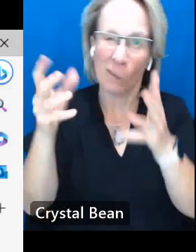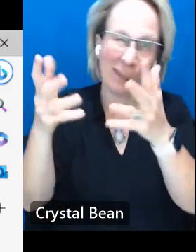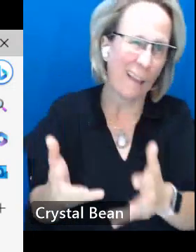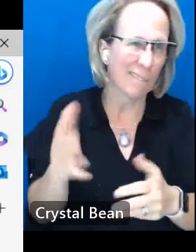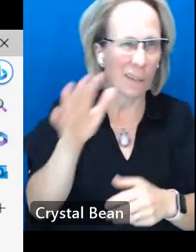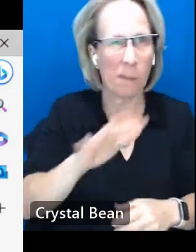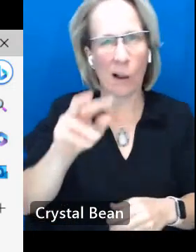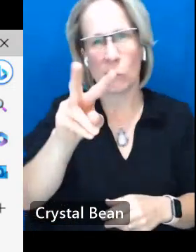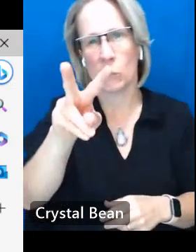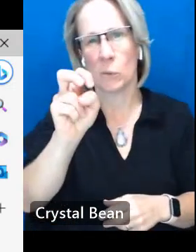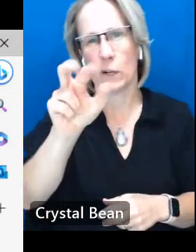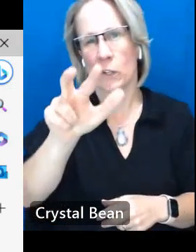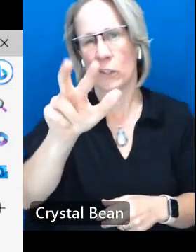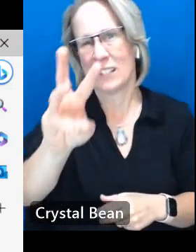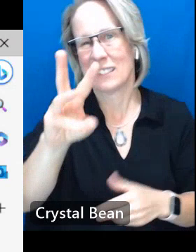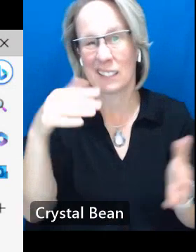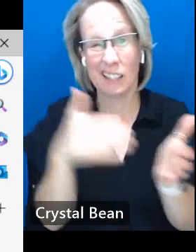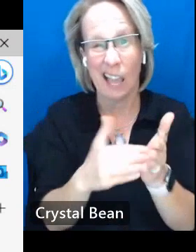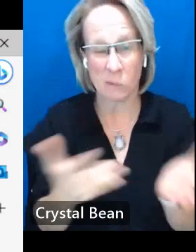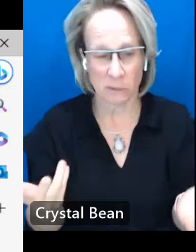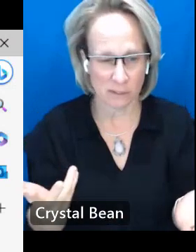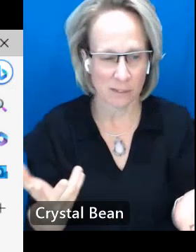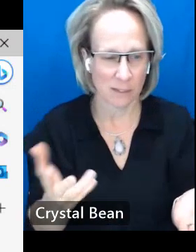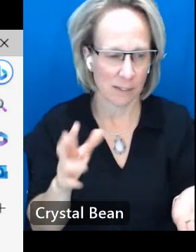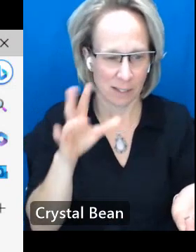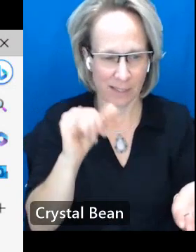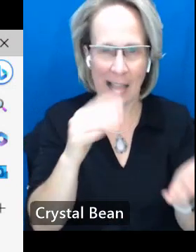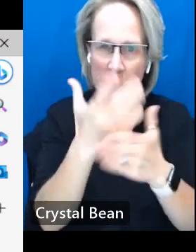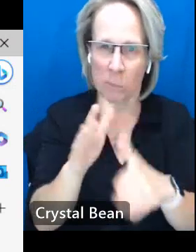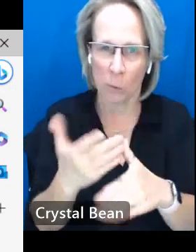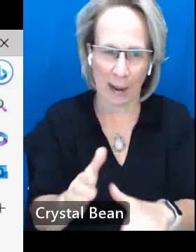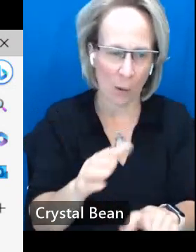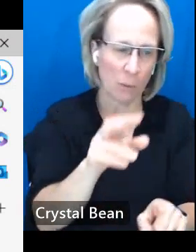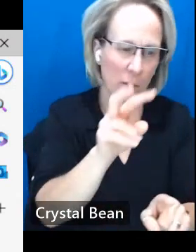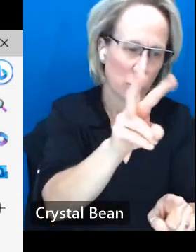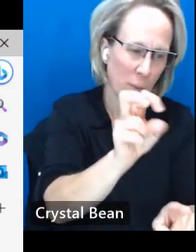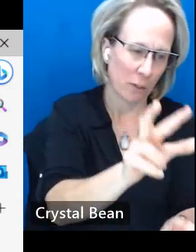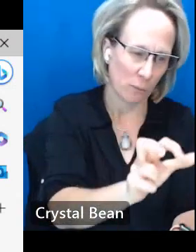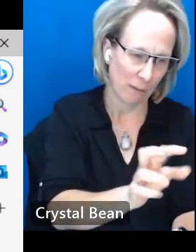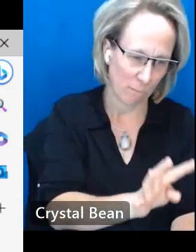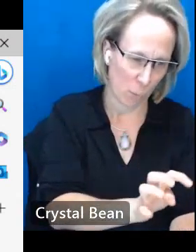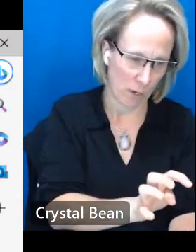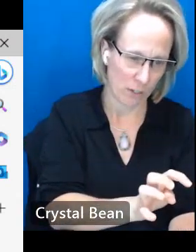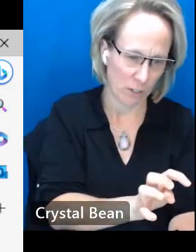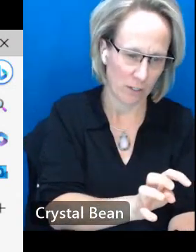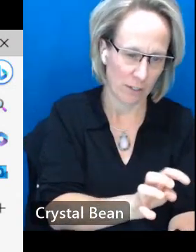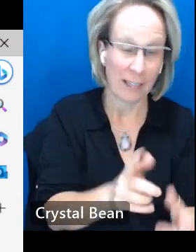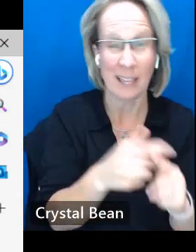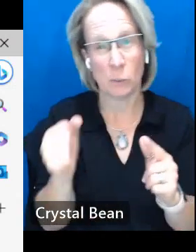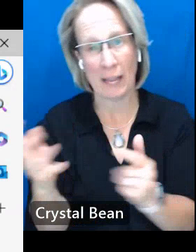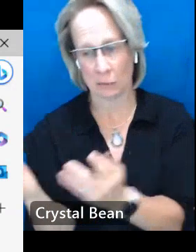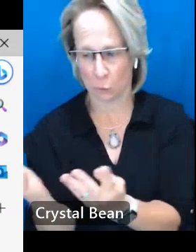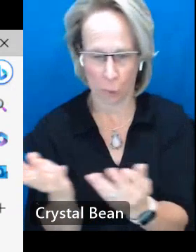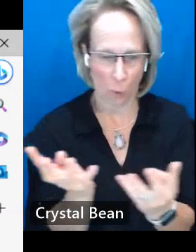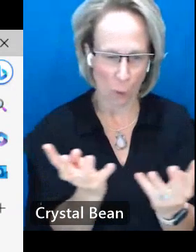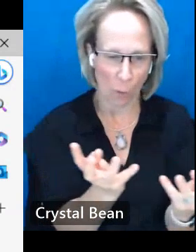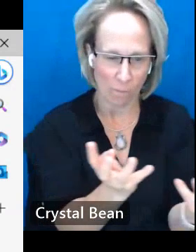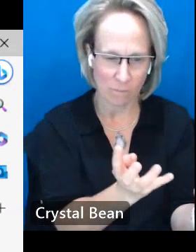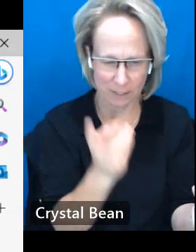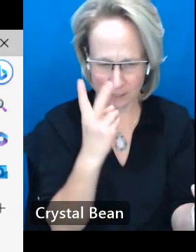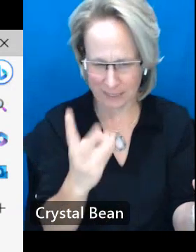246,000. You can see that broke out into the 200s, 300s, and 400s right there. Right? And you can scroll over to see what their expenses